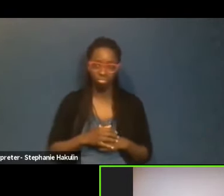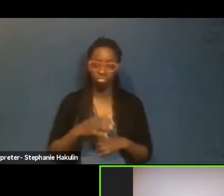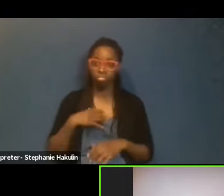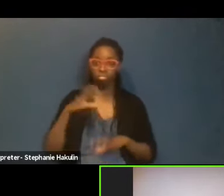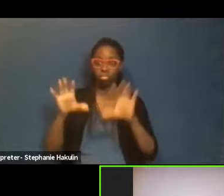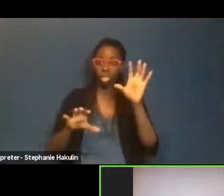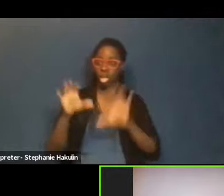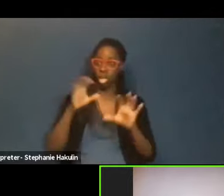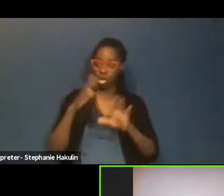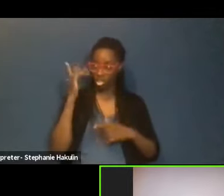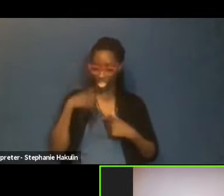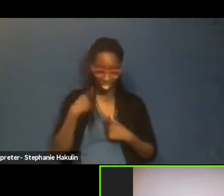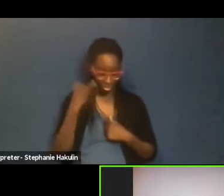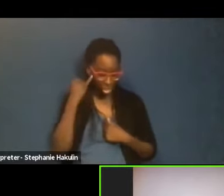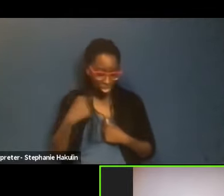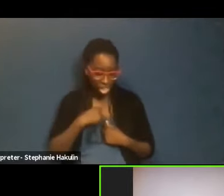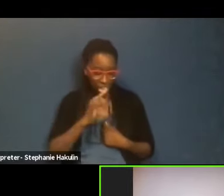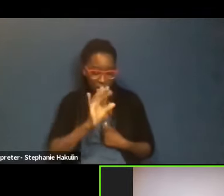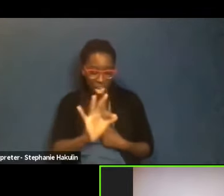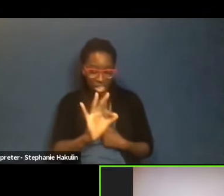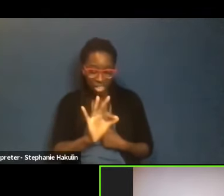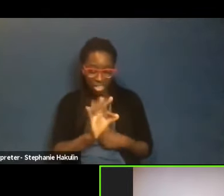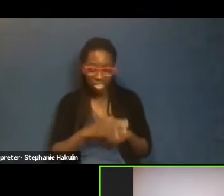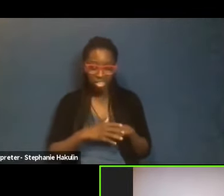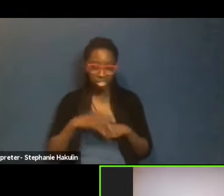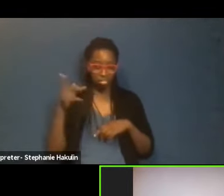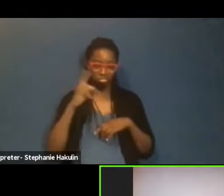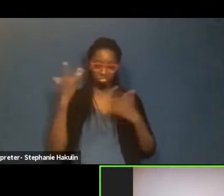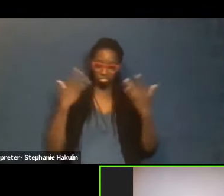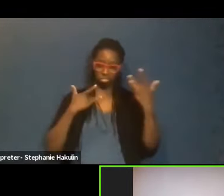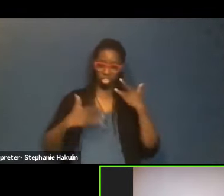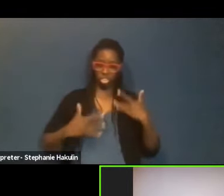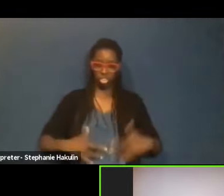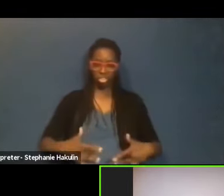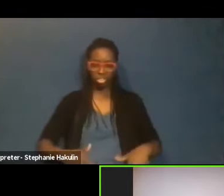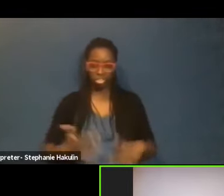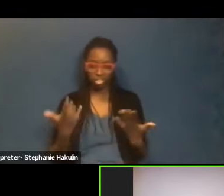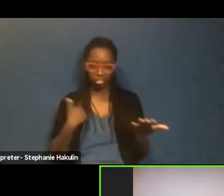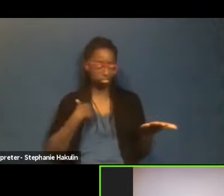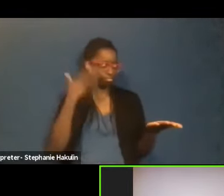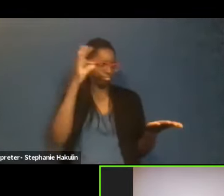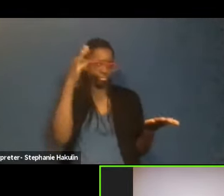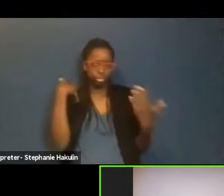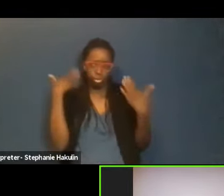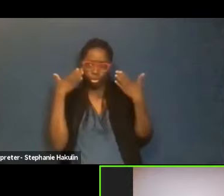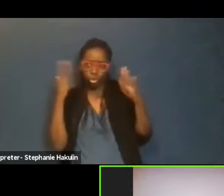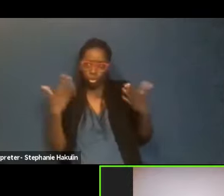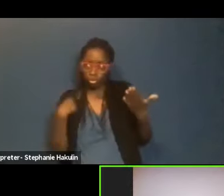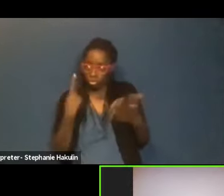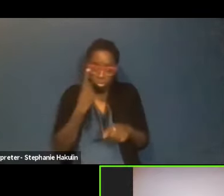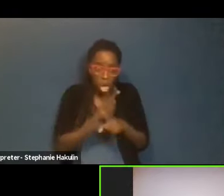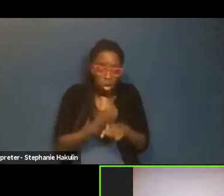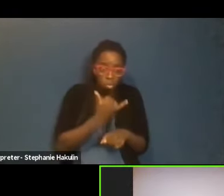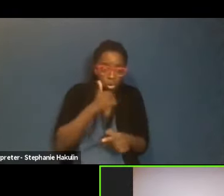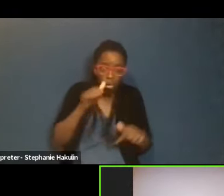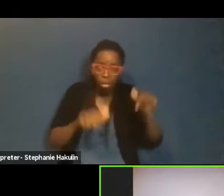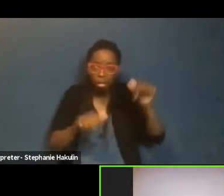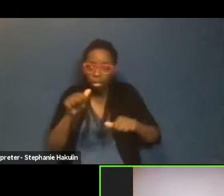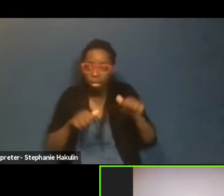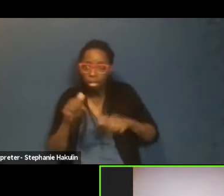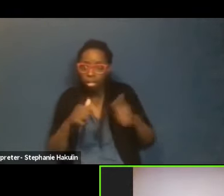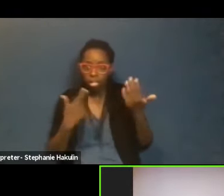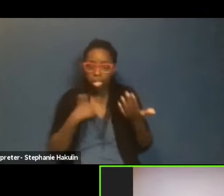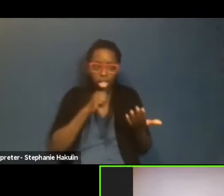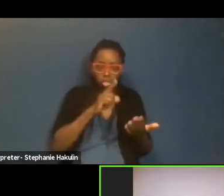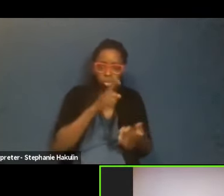The first odd touch happened at 9. I had no sense of whether this touch was wrong or not. The moral correctness of this action wasn't something that